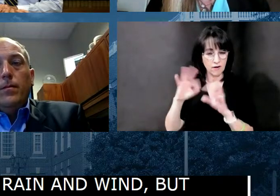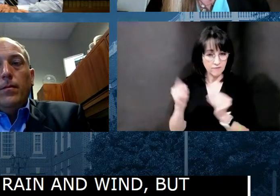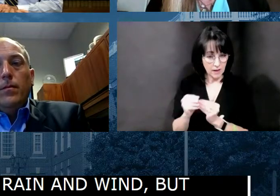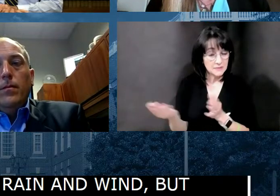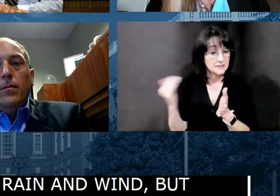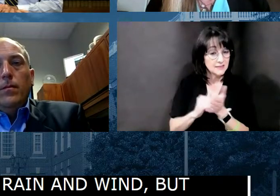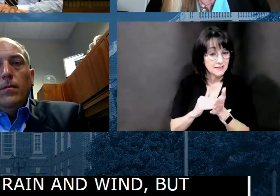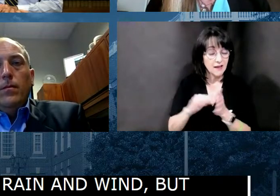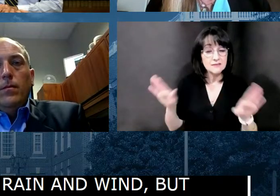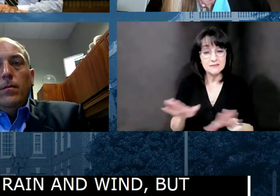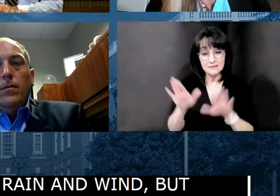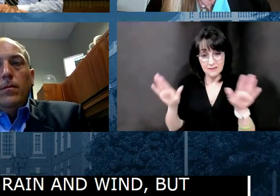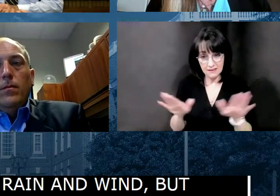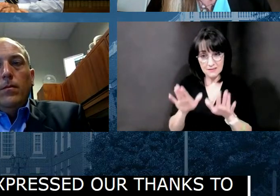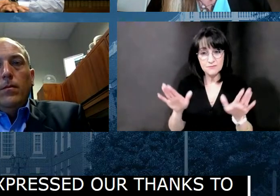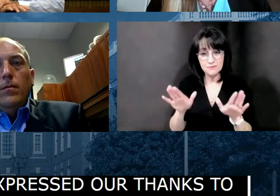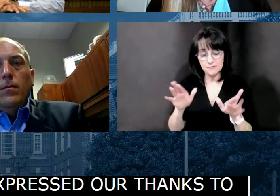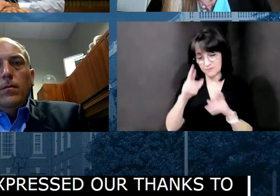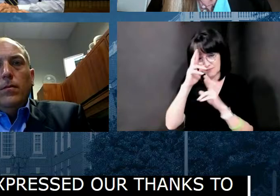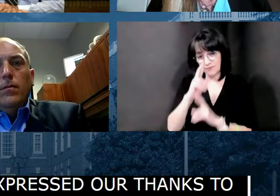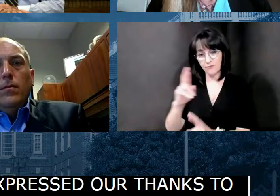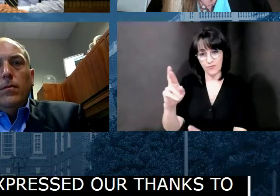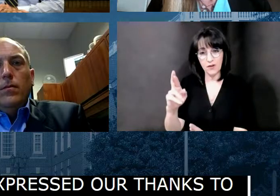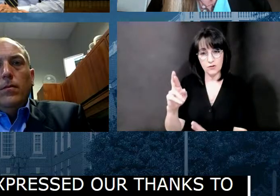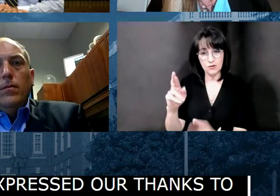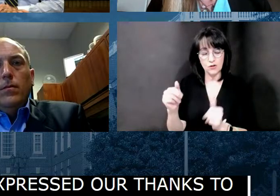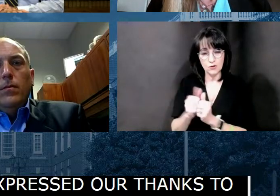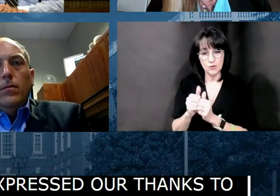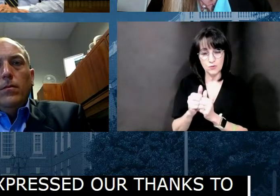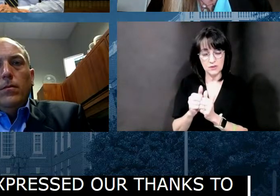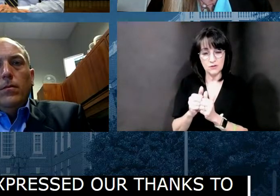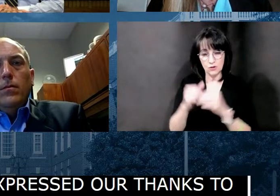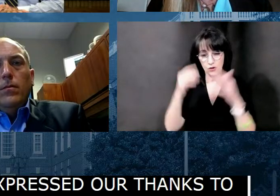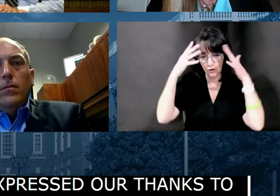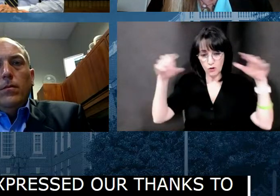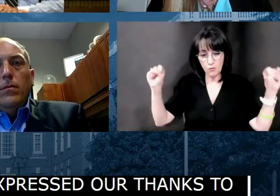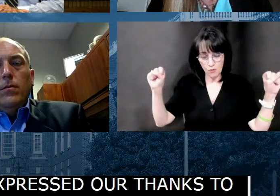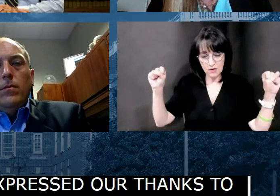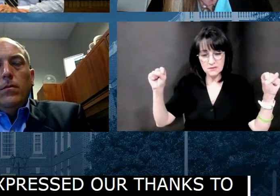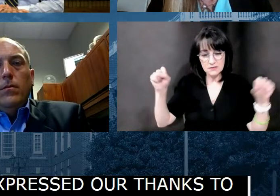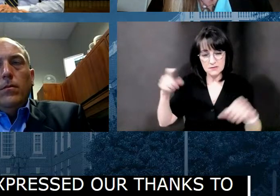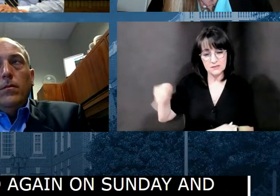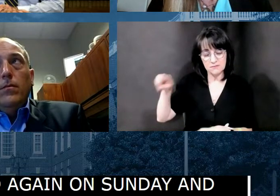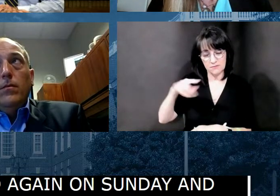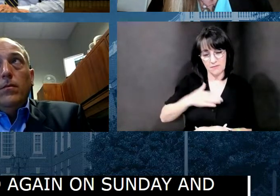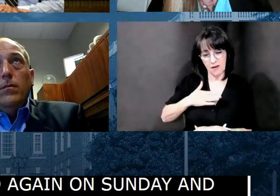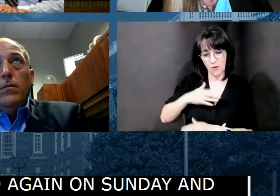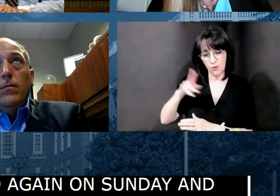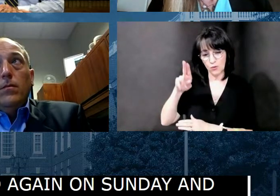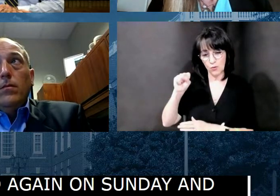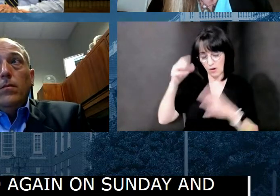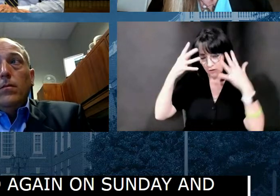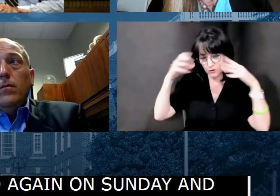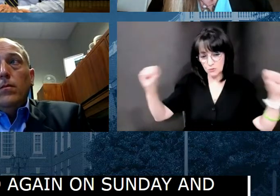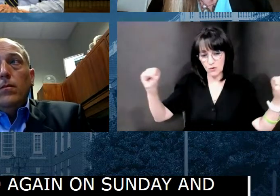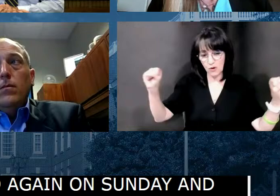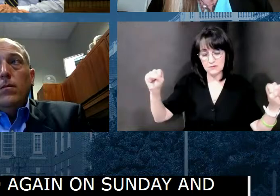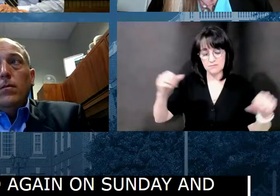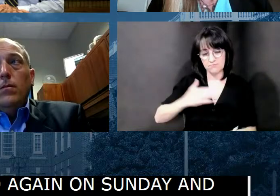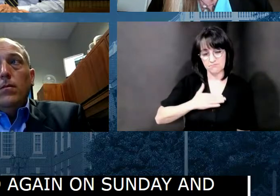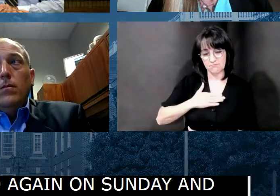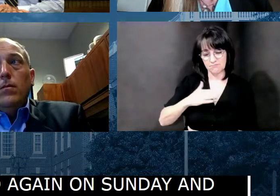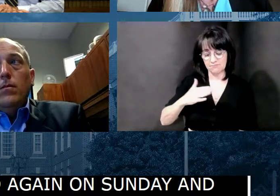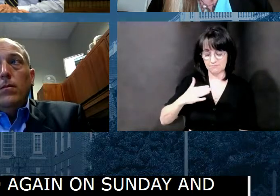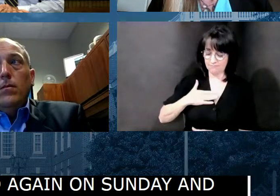Sunday. And we were honored with the presence of our President of the United States, our own native son, Joe